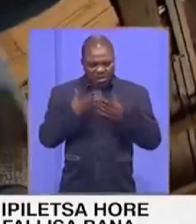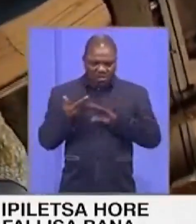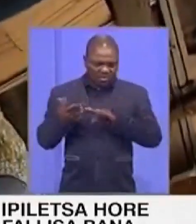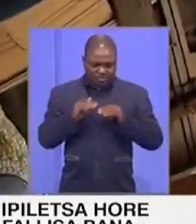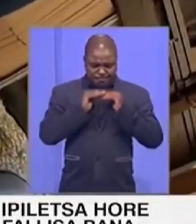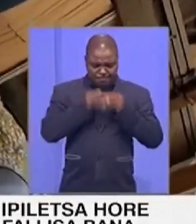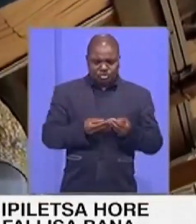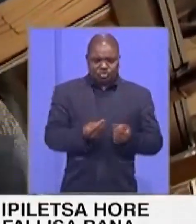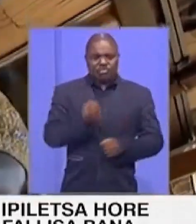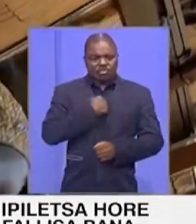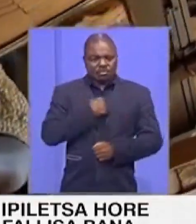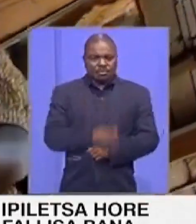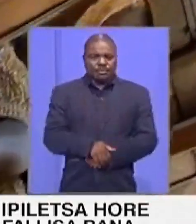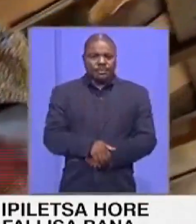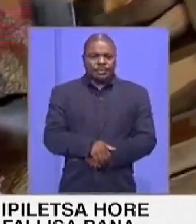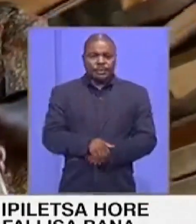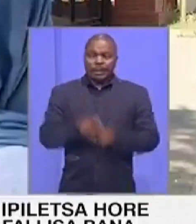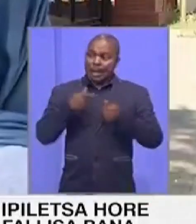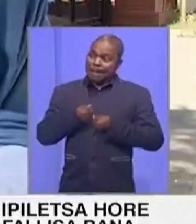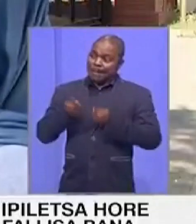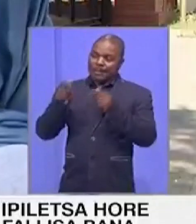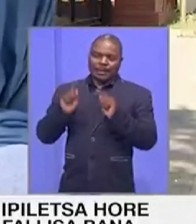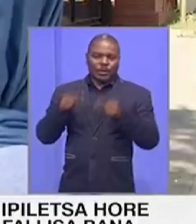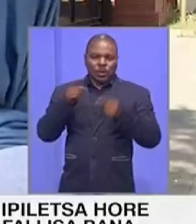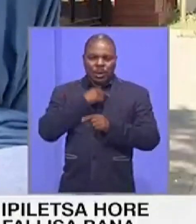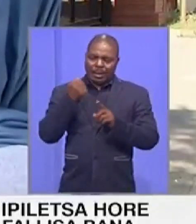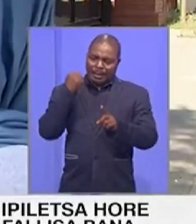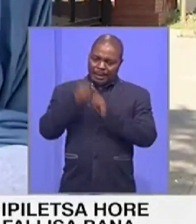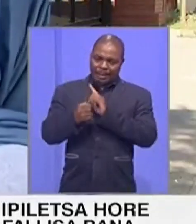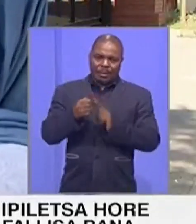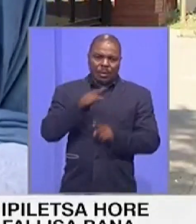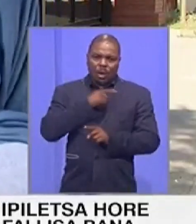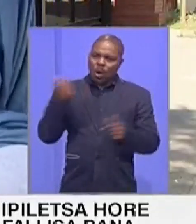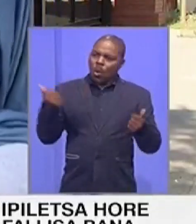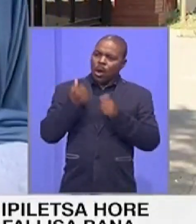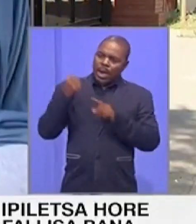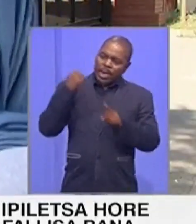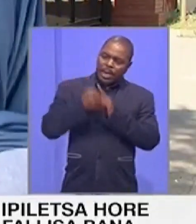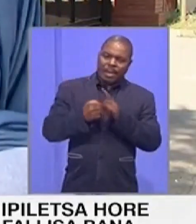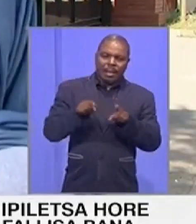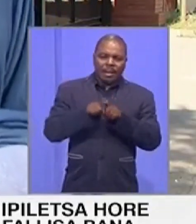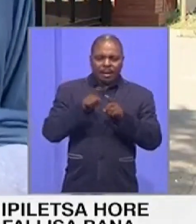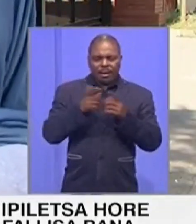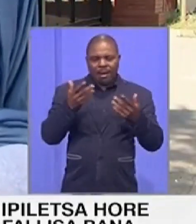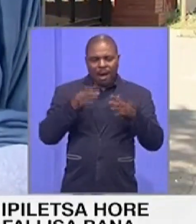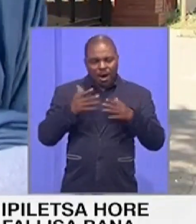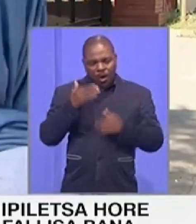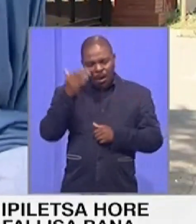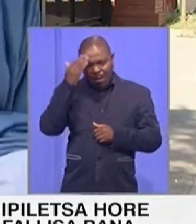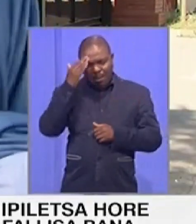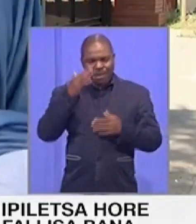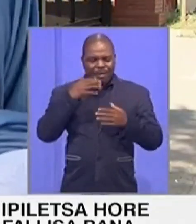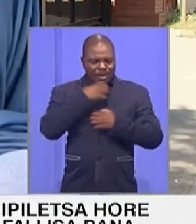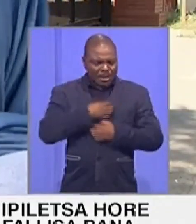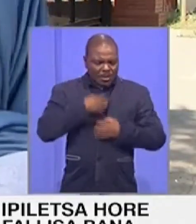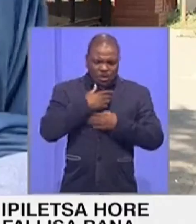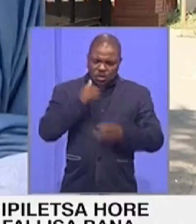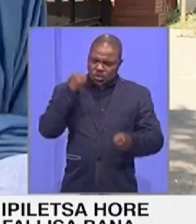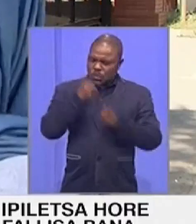to Lindela. They can kill because they already kill us. Our mind, our